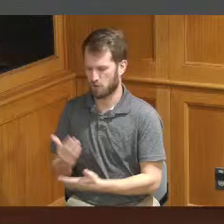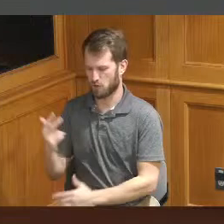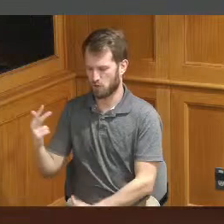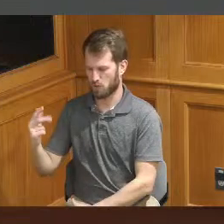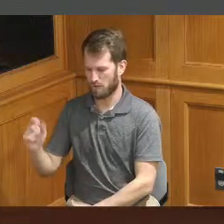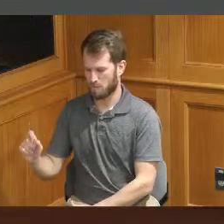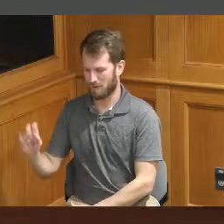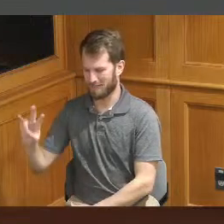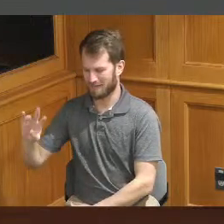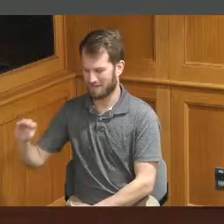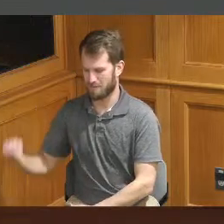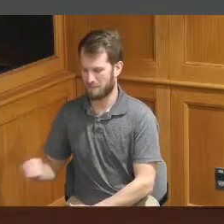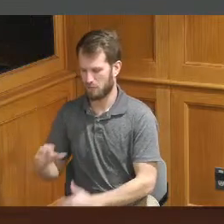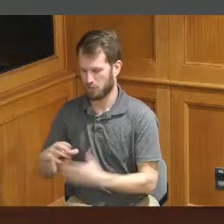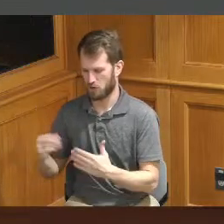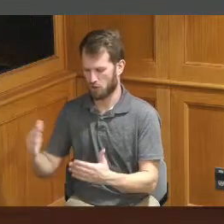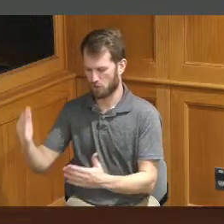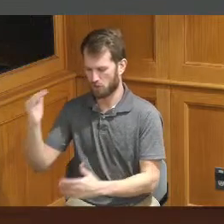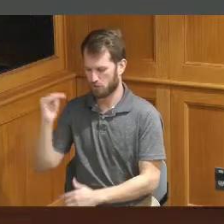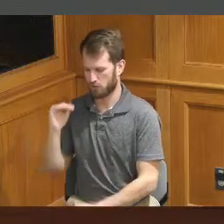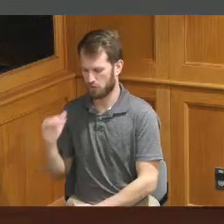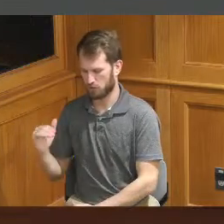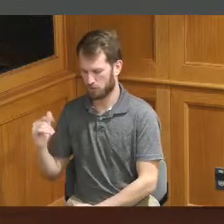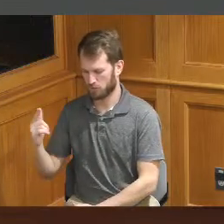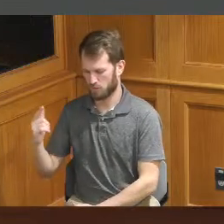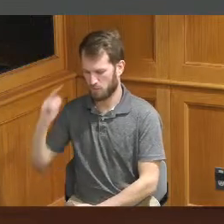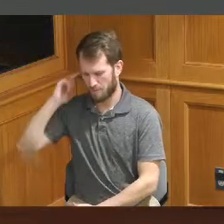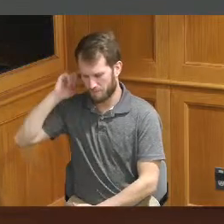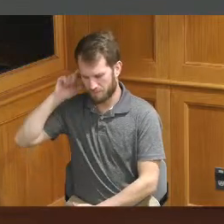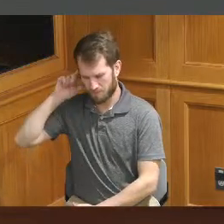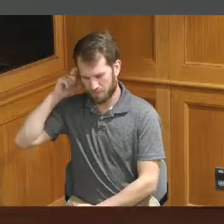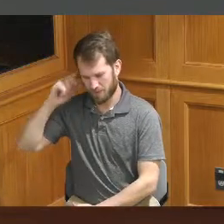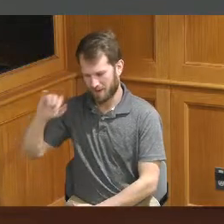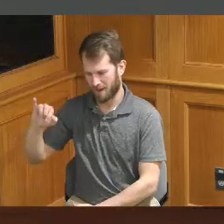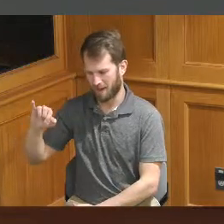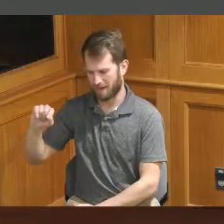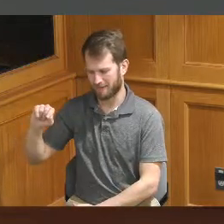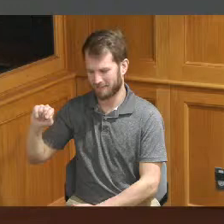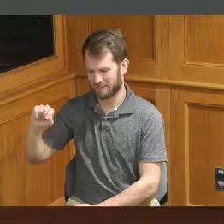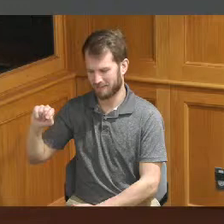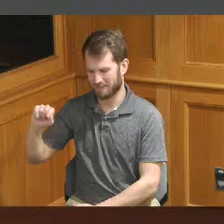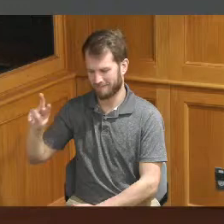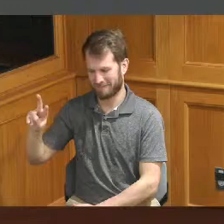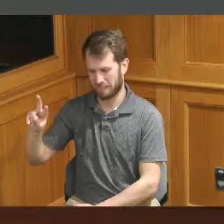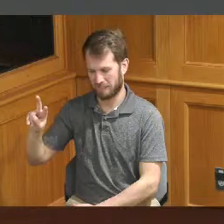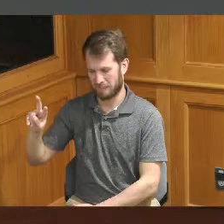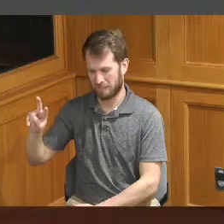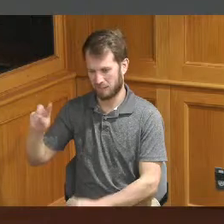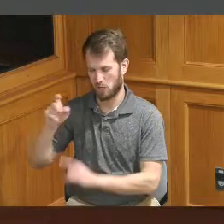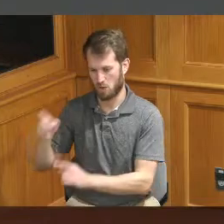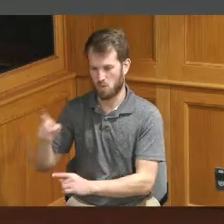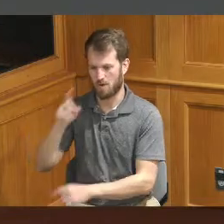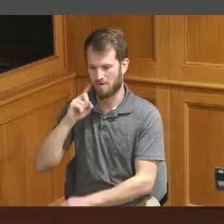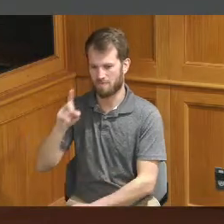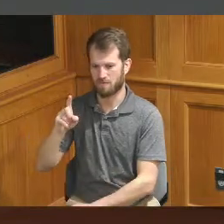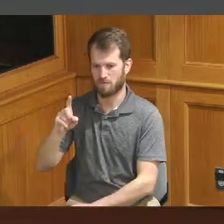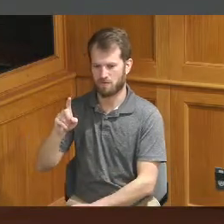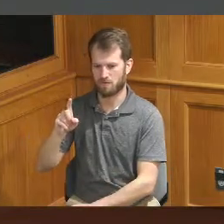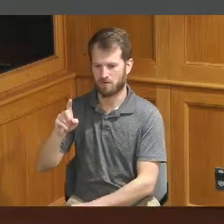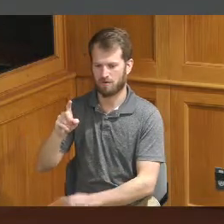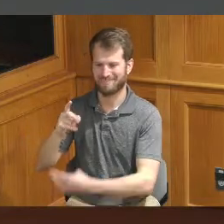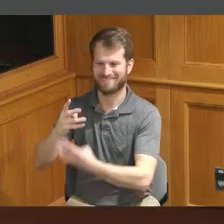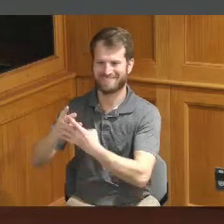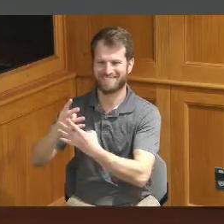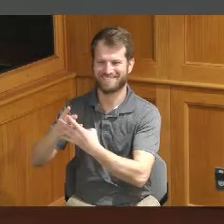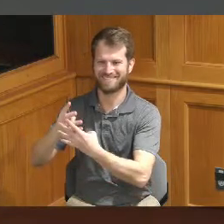million. Item 21 is a award of an ITB for cell door replacement at the Justice Center